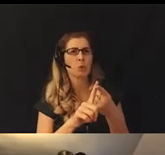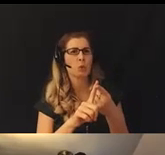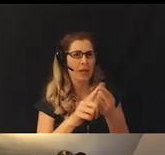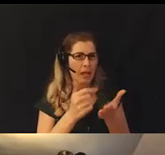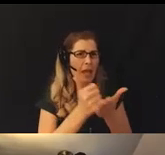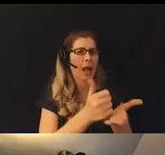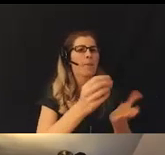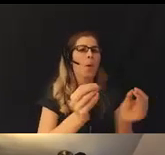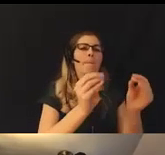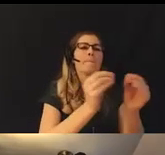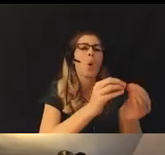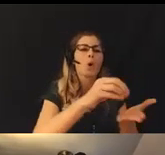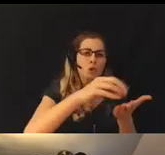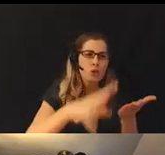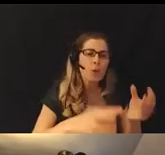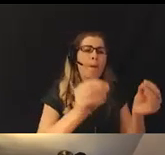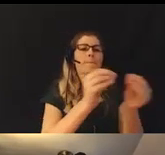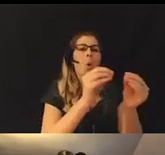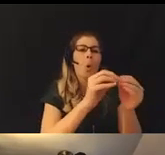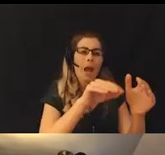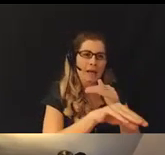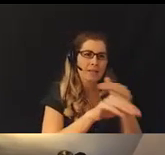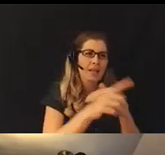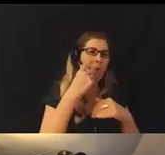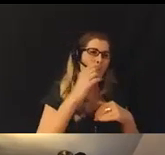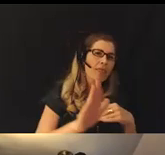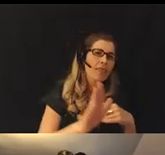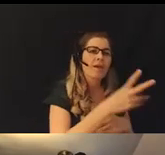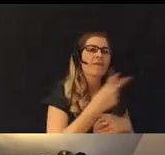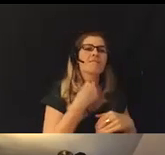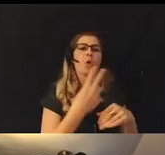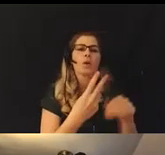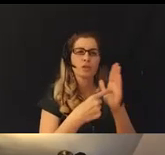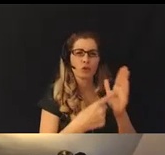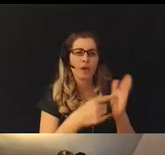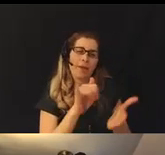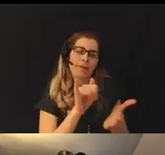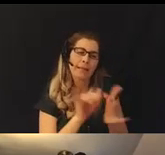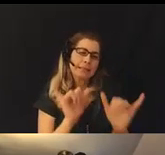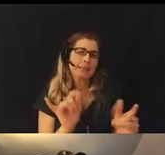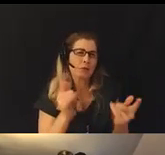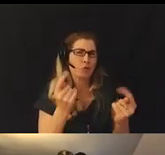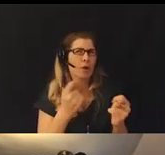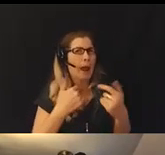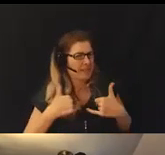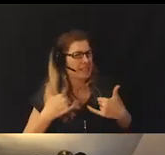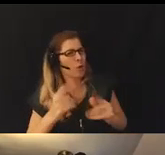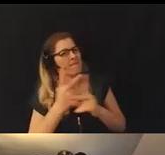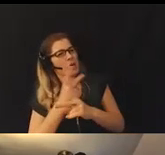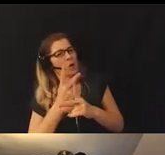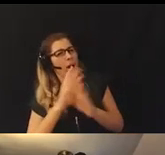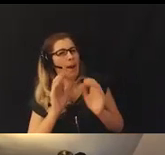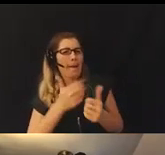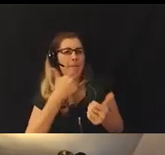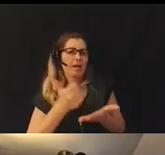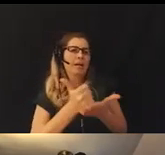students opportunity and access to have their voices heard. So that's still a process of becoming, and I'm still trying to figure out the way to give students the most